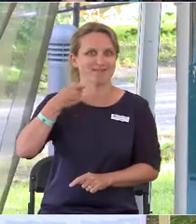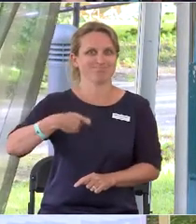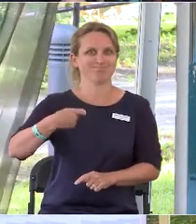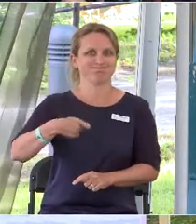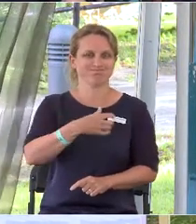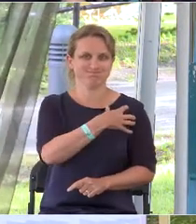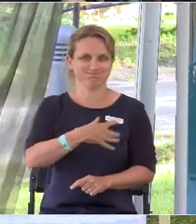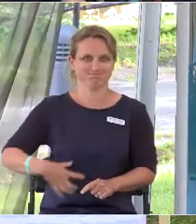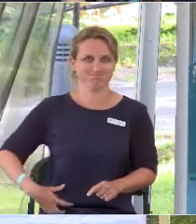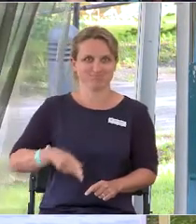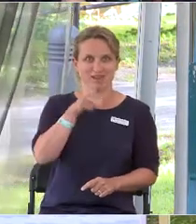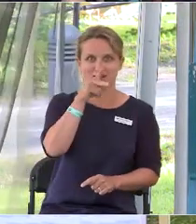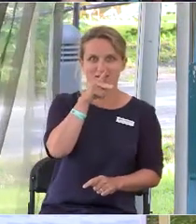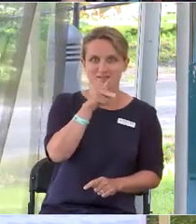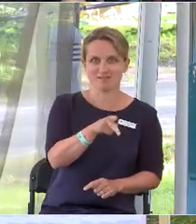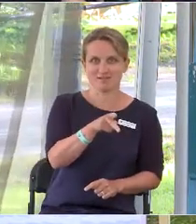from 2000 to